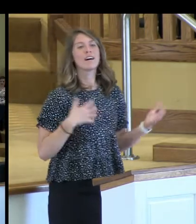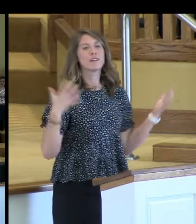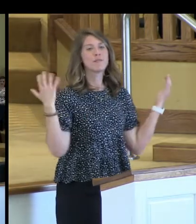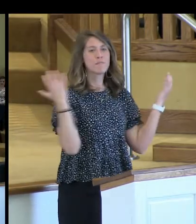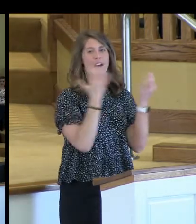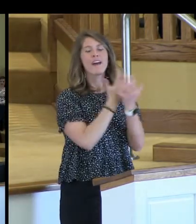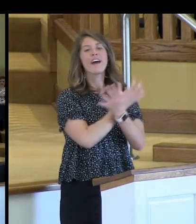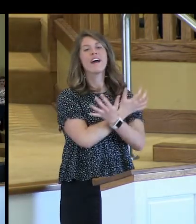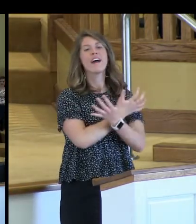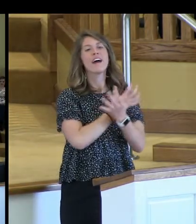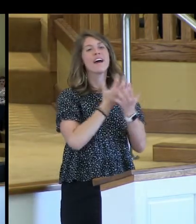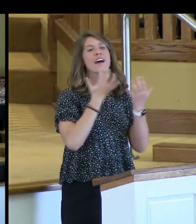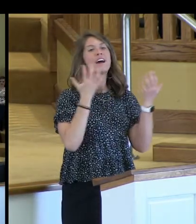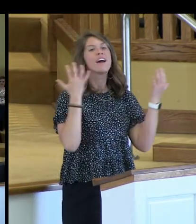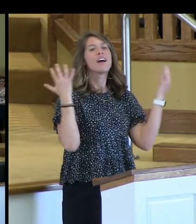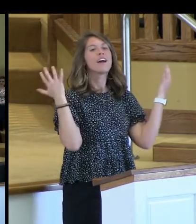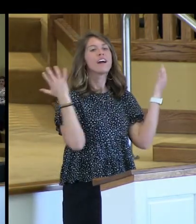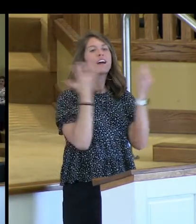I'm